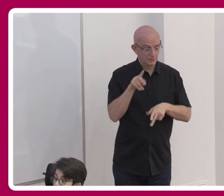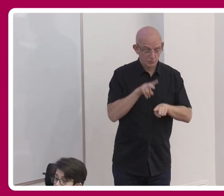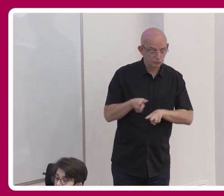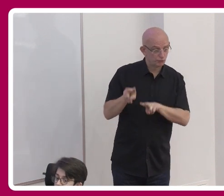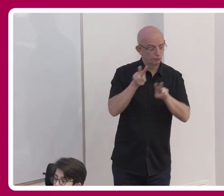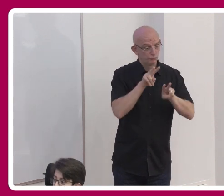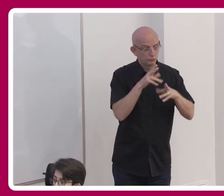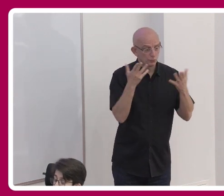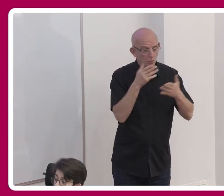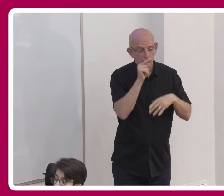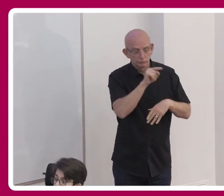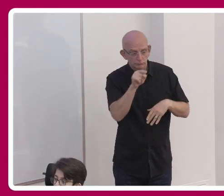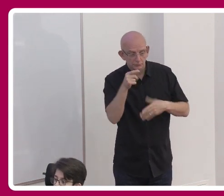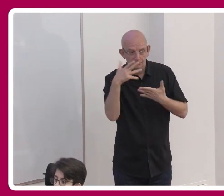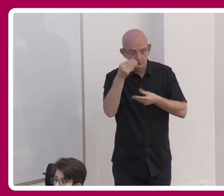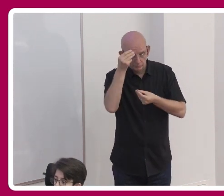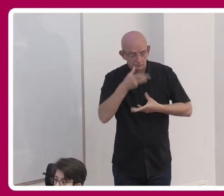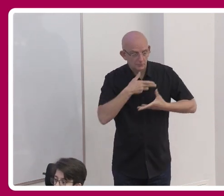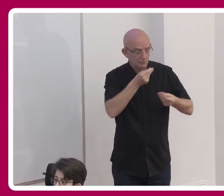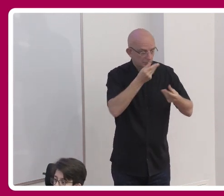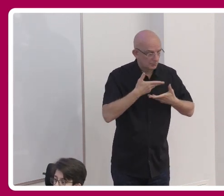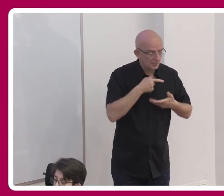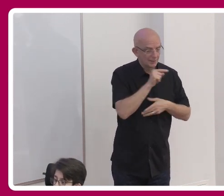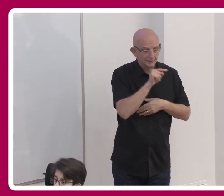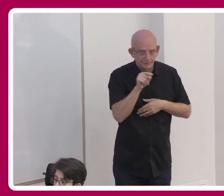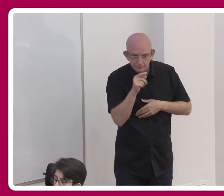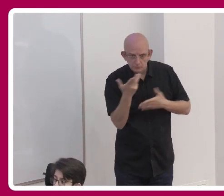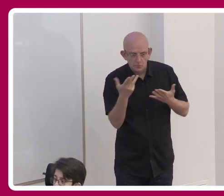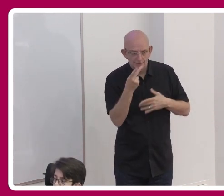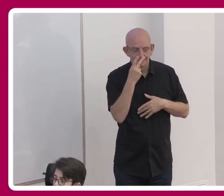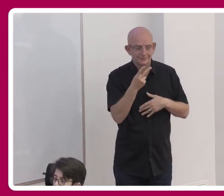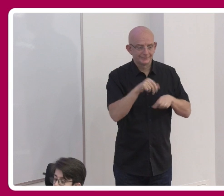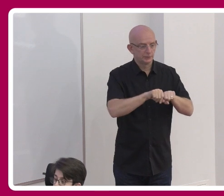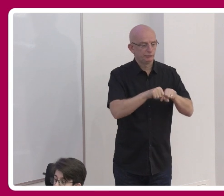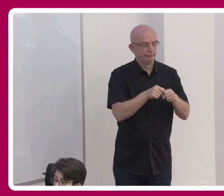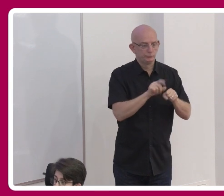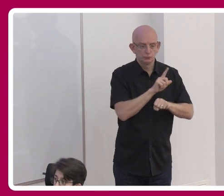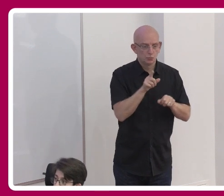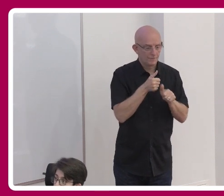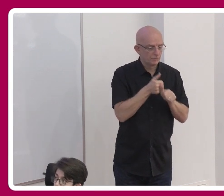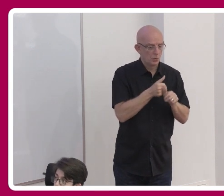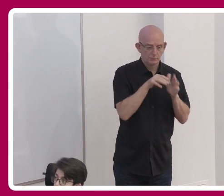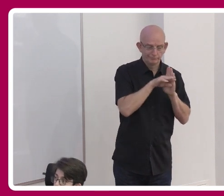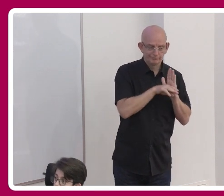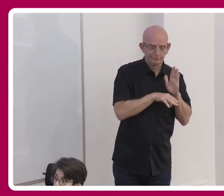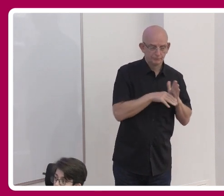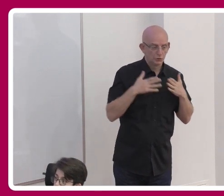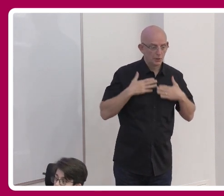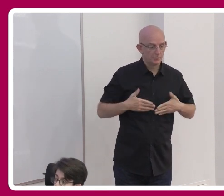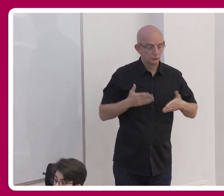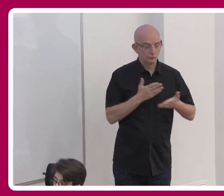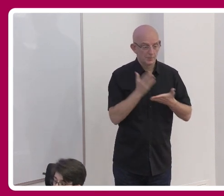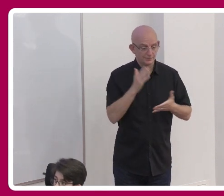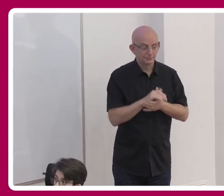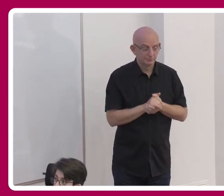around 550 staff of over 70 nationalities working with communities most